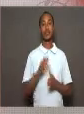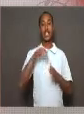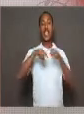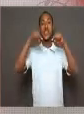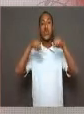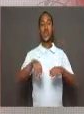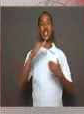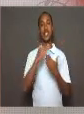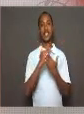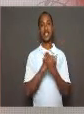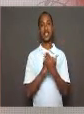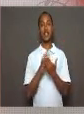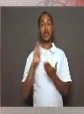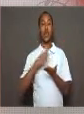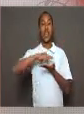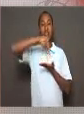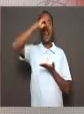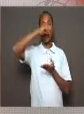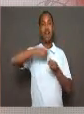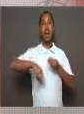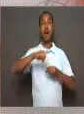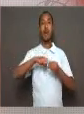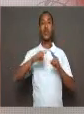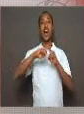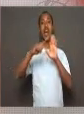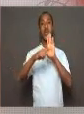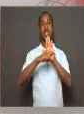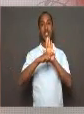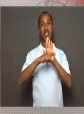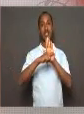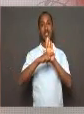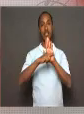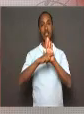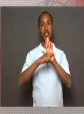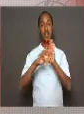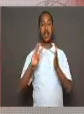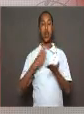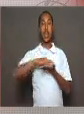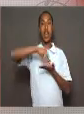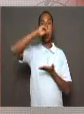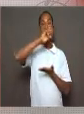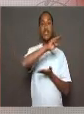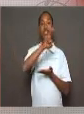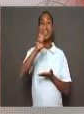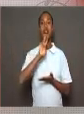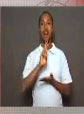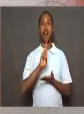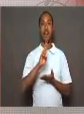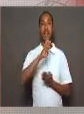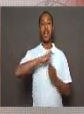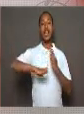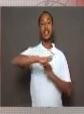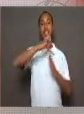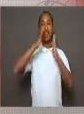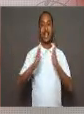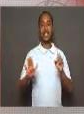In today's lesson, we learned about ions. We learned they are